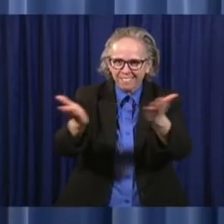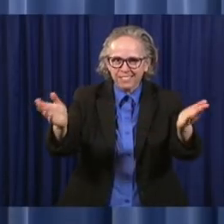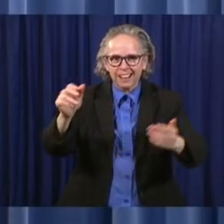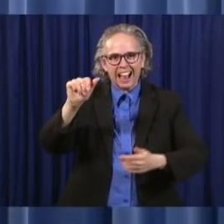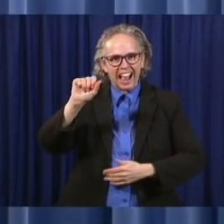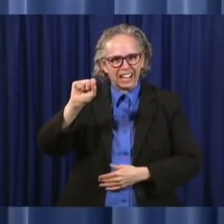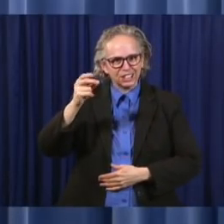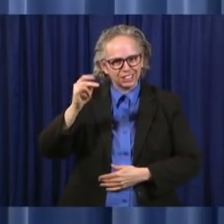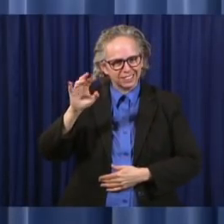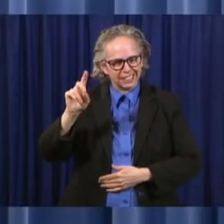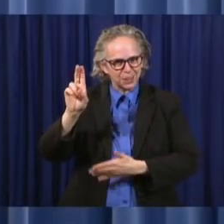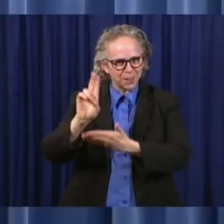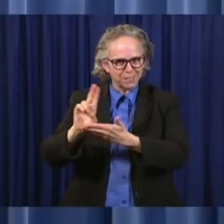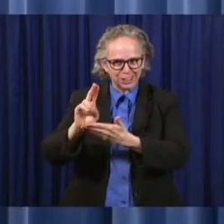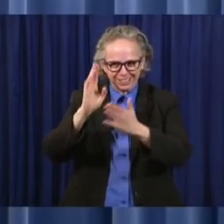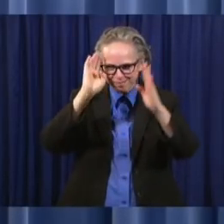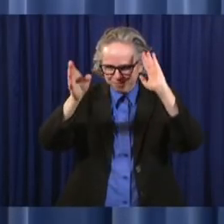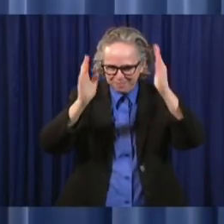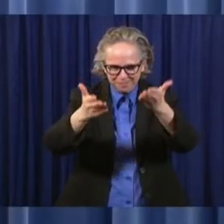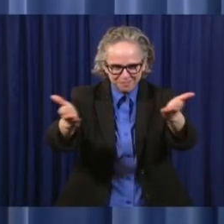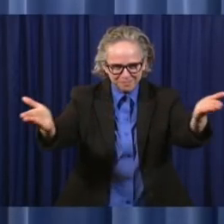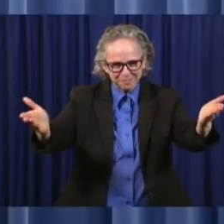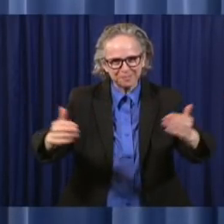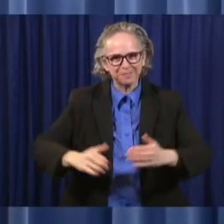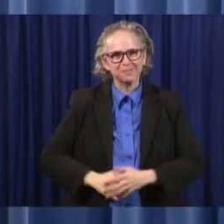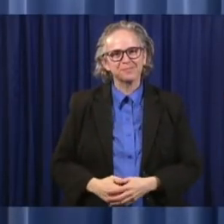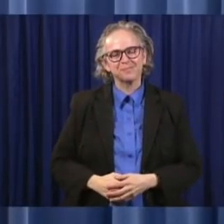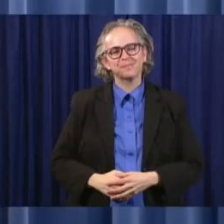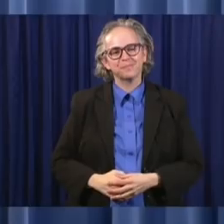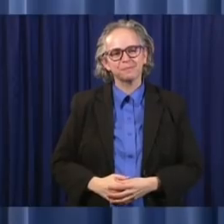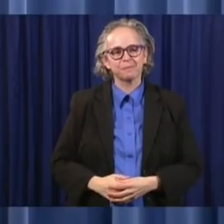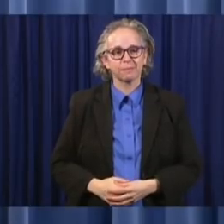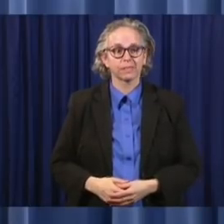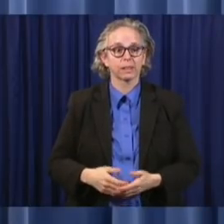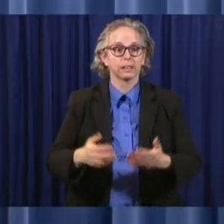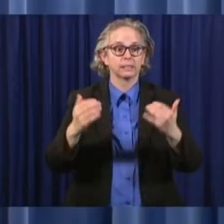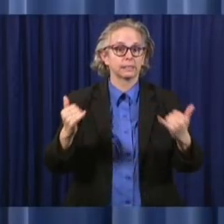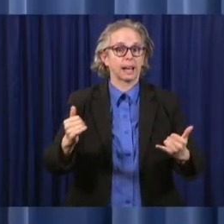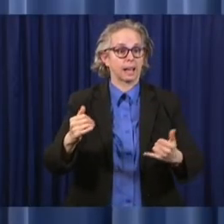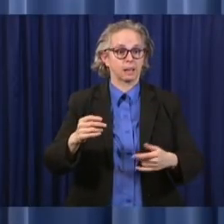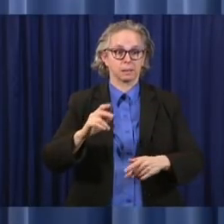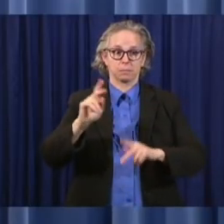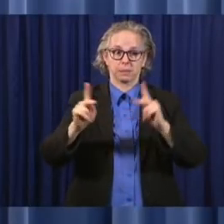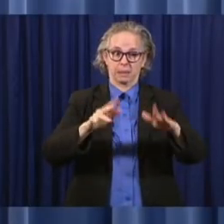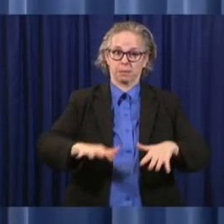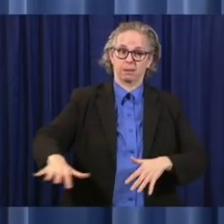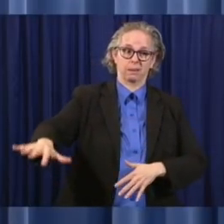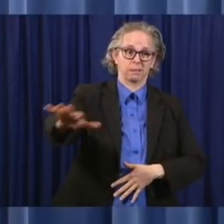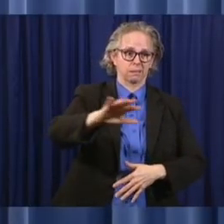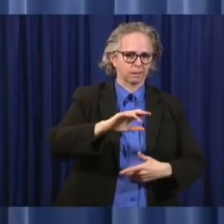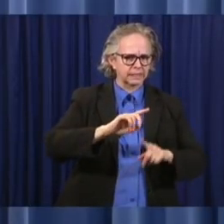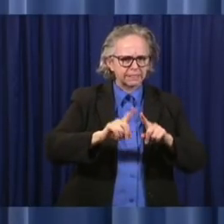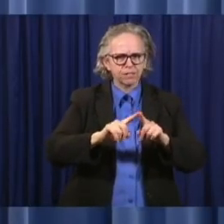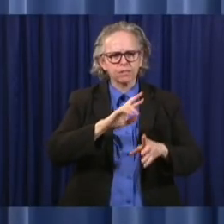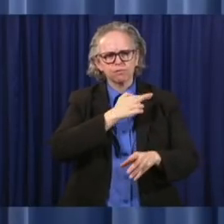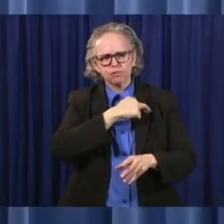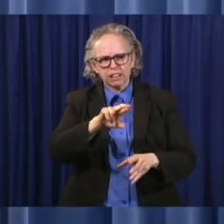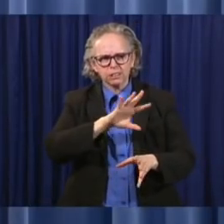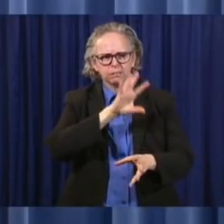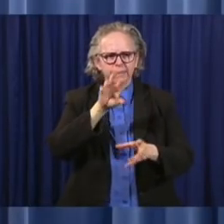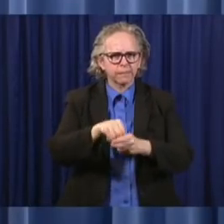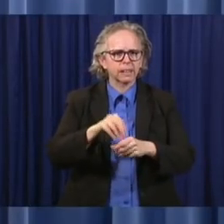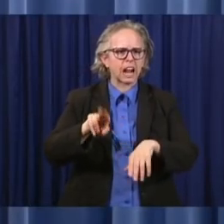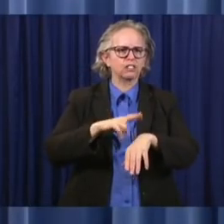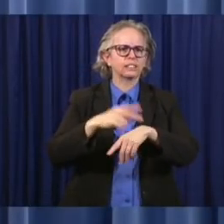Today, Ohioans of all faiths will be taking part in the National Day of Prayer. Our National Day of Prayer traces back